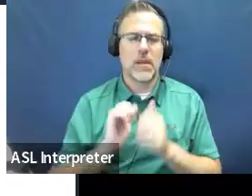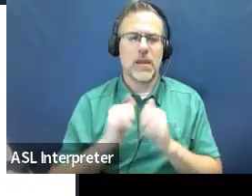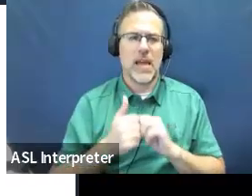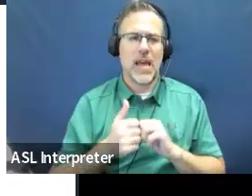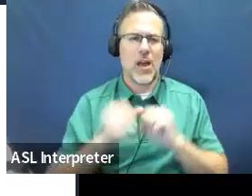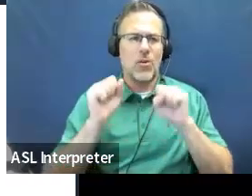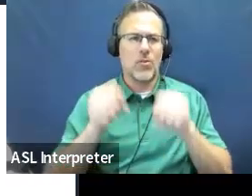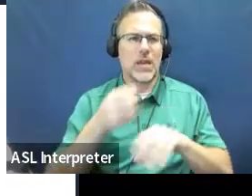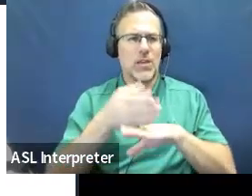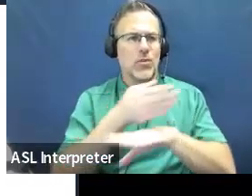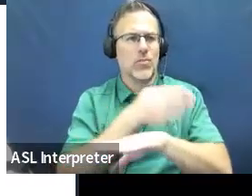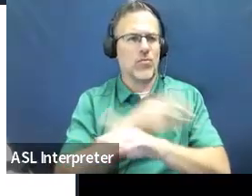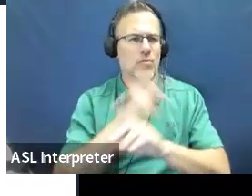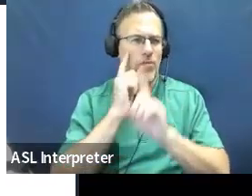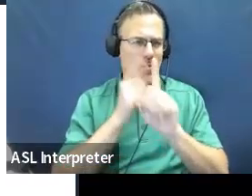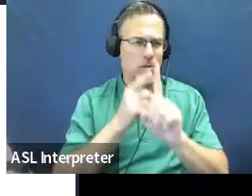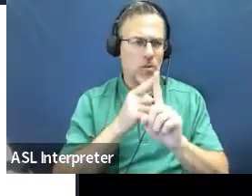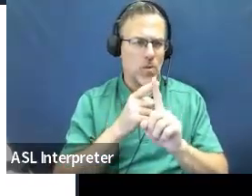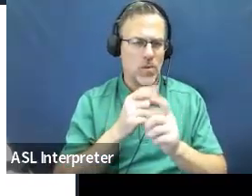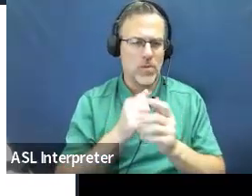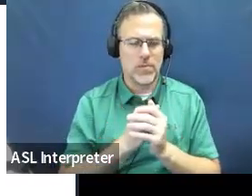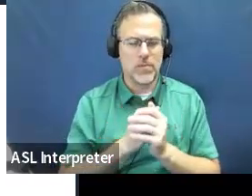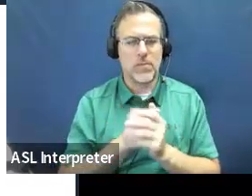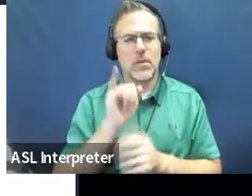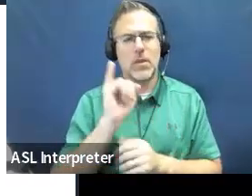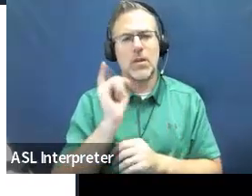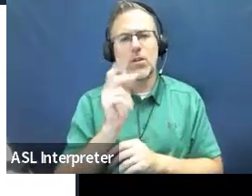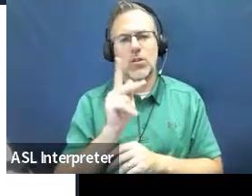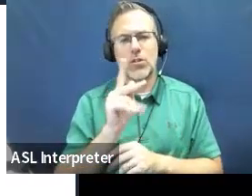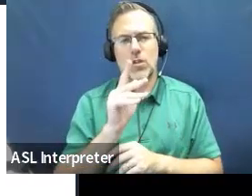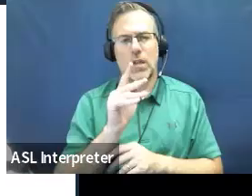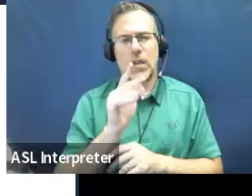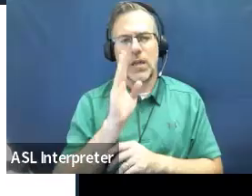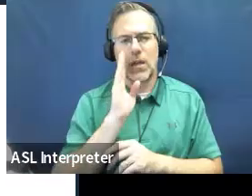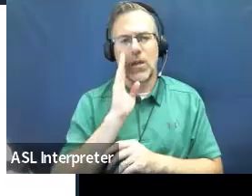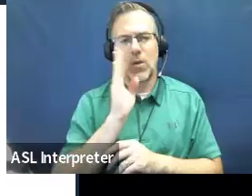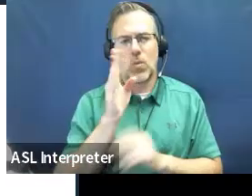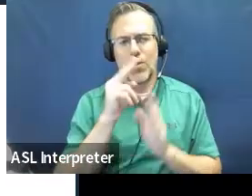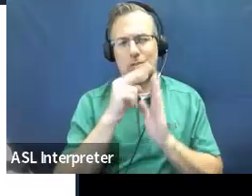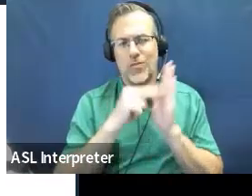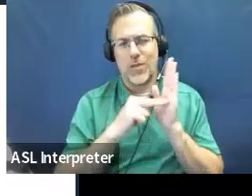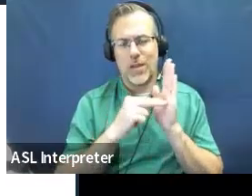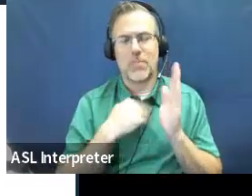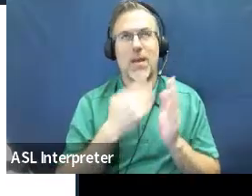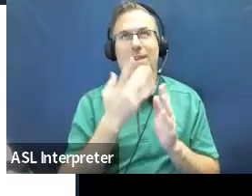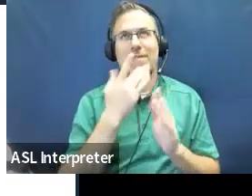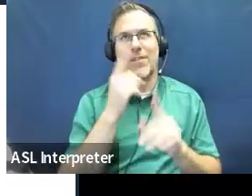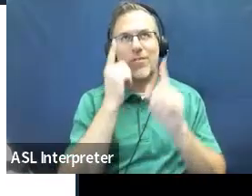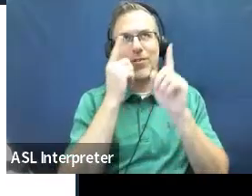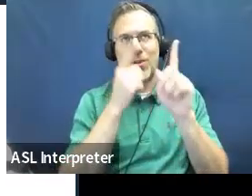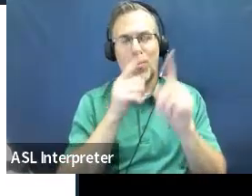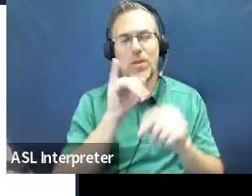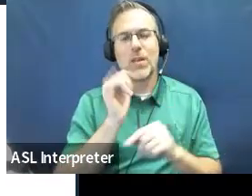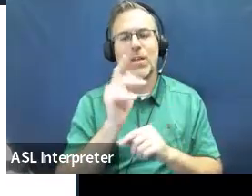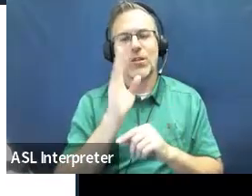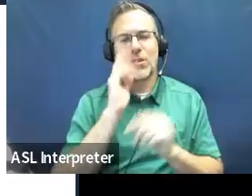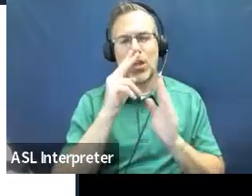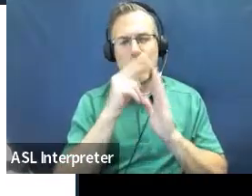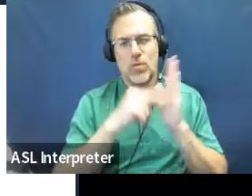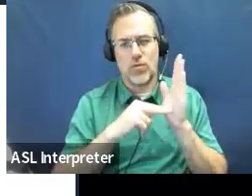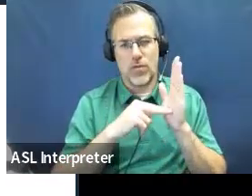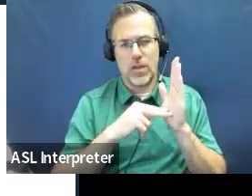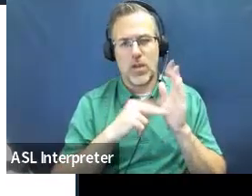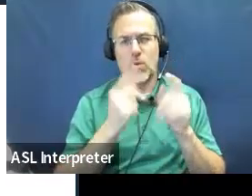this goal? So the goal is that Jack will read with, because this is my favorite goal, Jack will read with